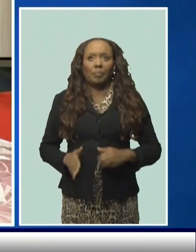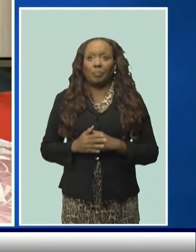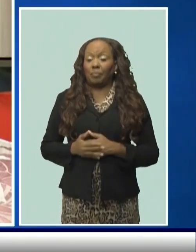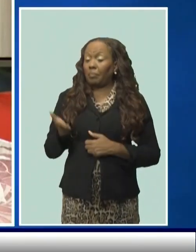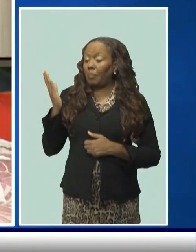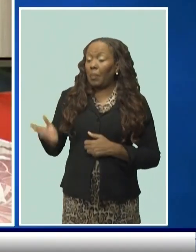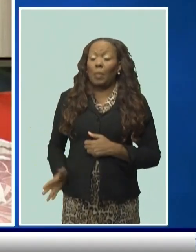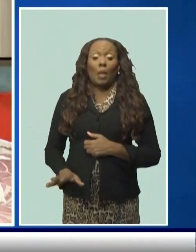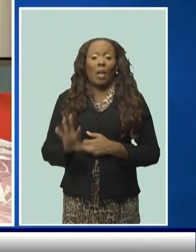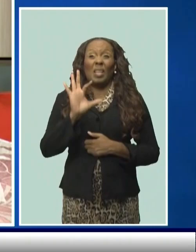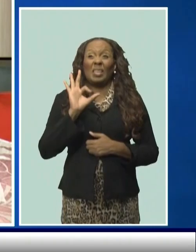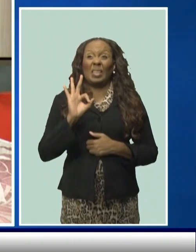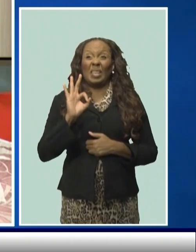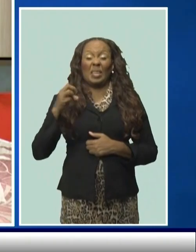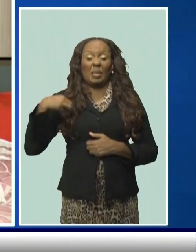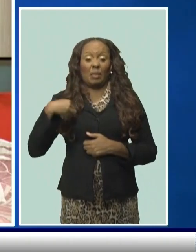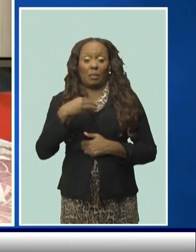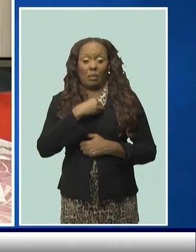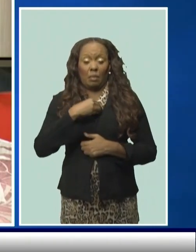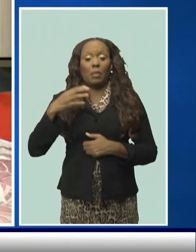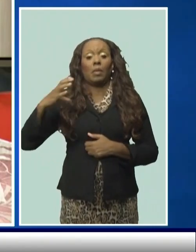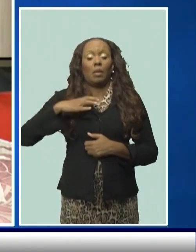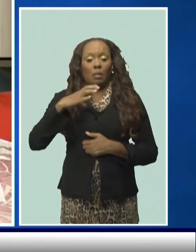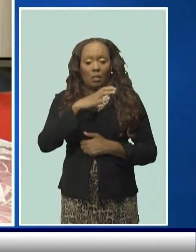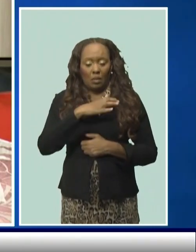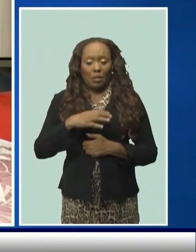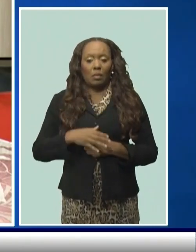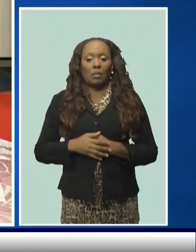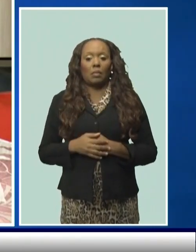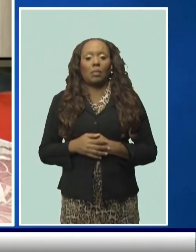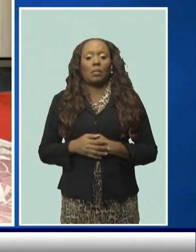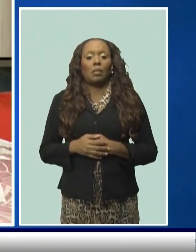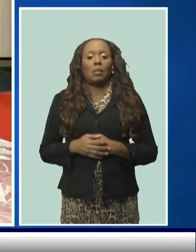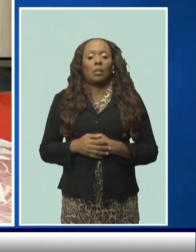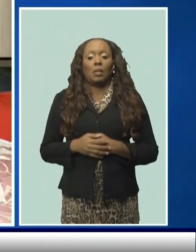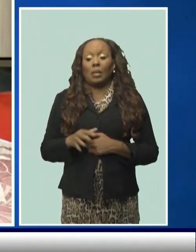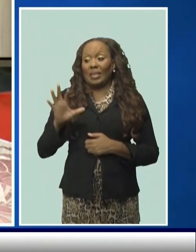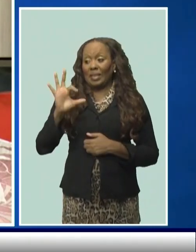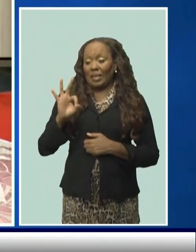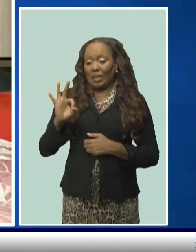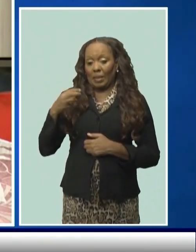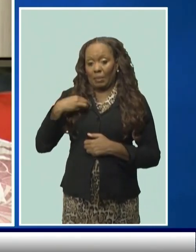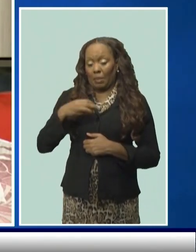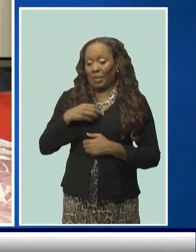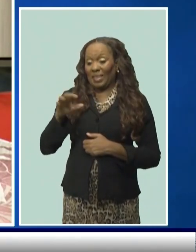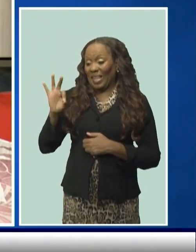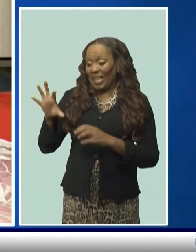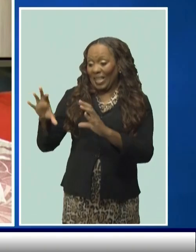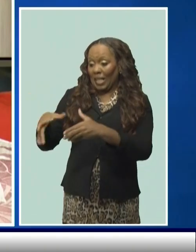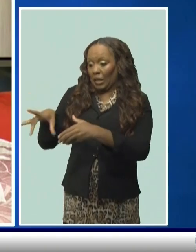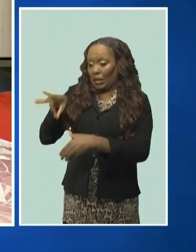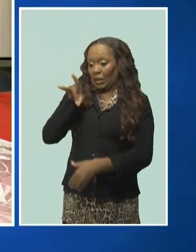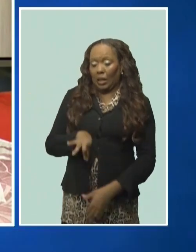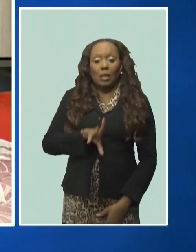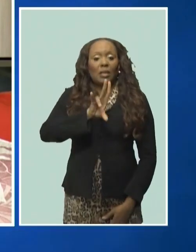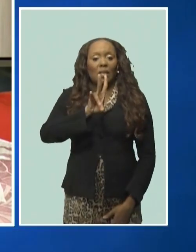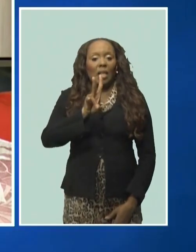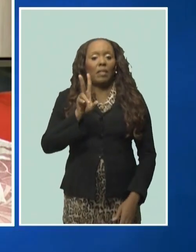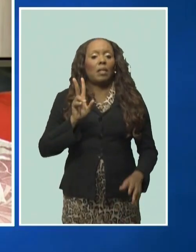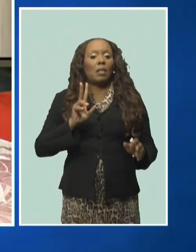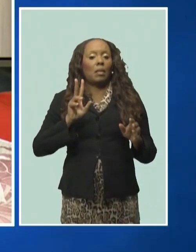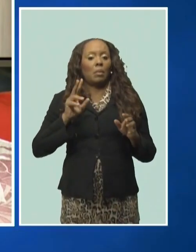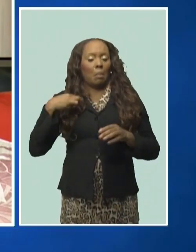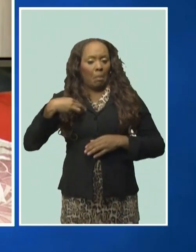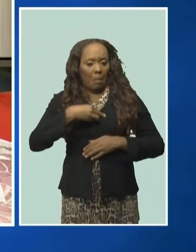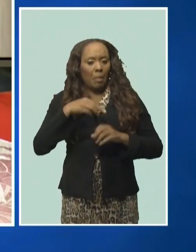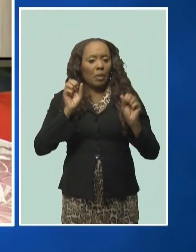presidential transition council made up of 7 voting members and two non-voting members, and that